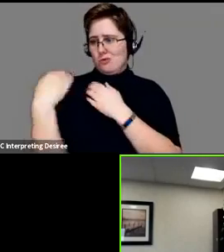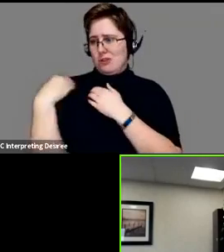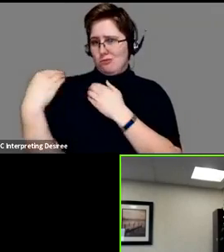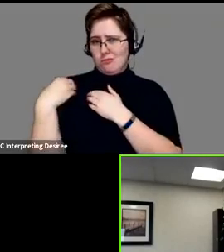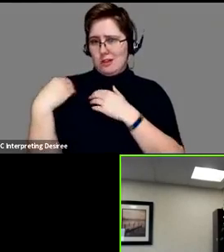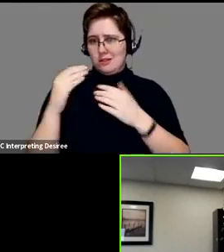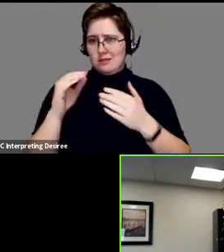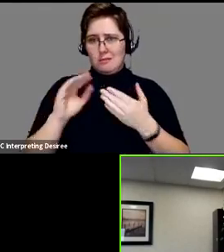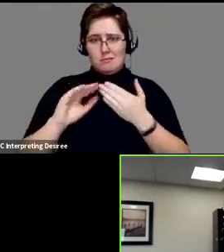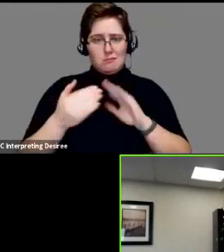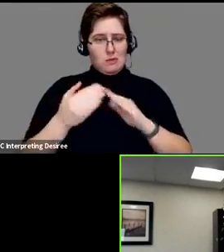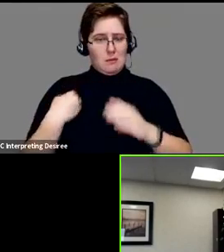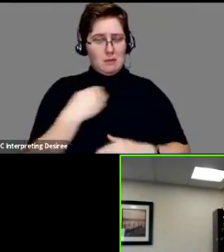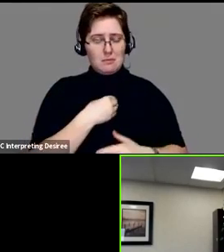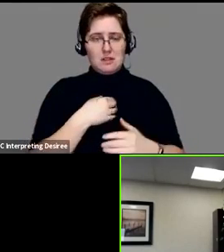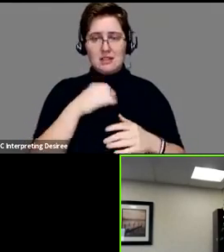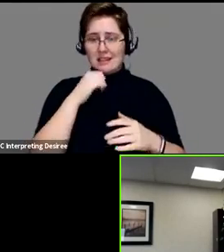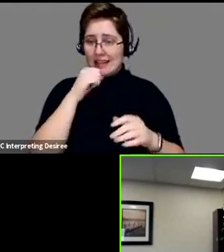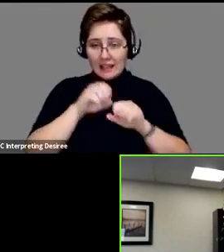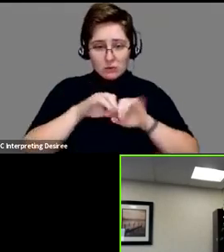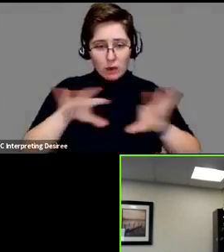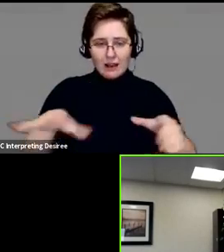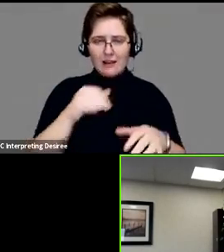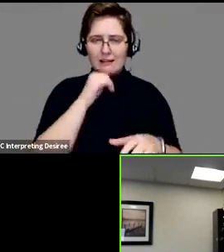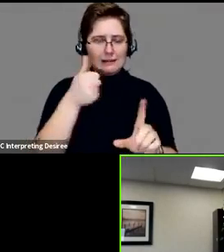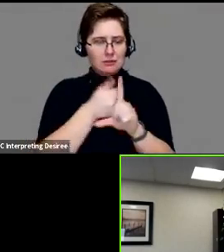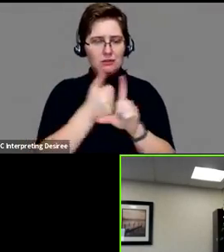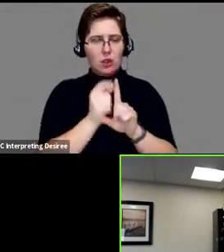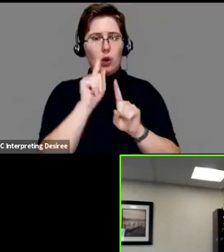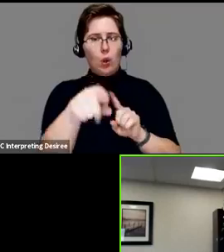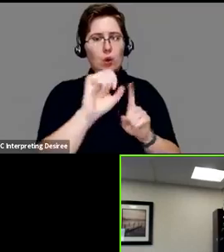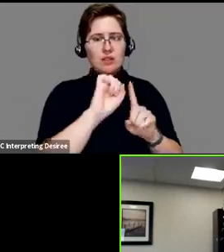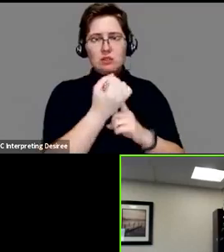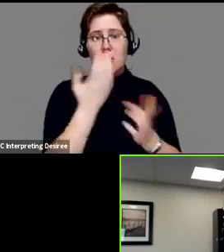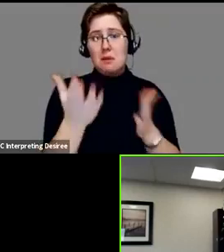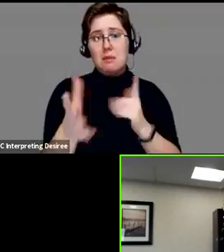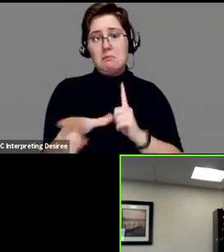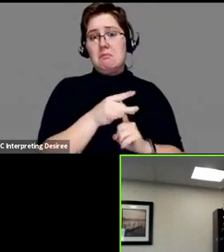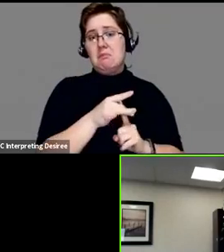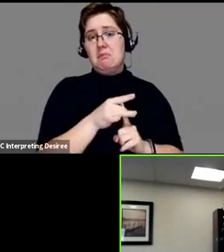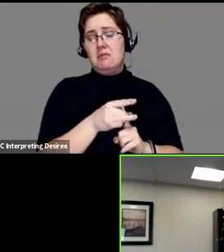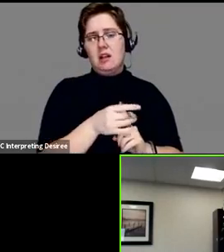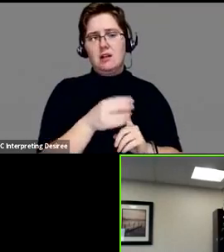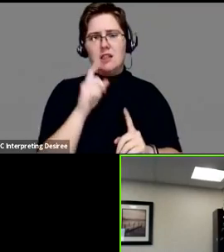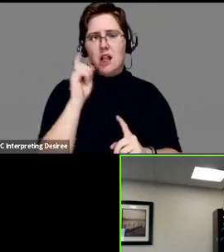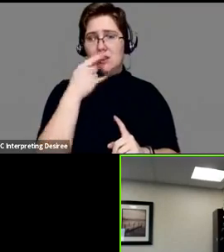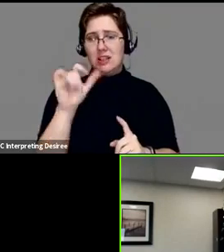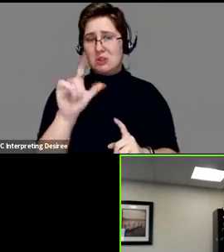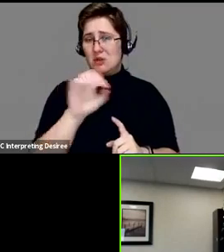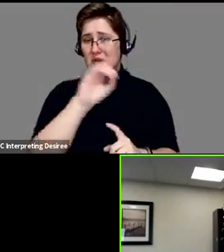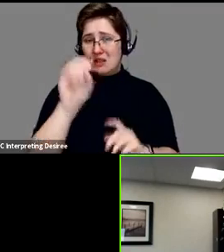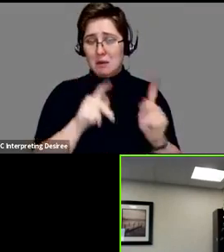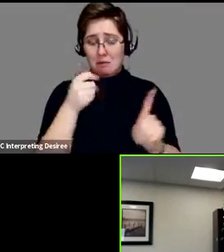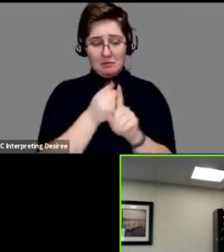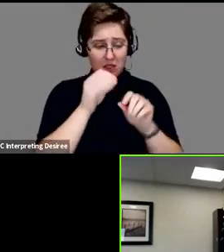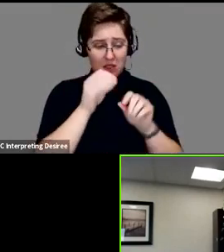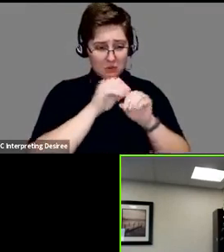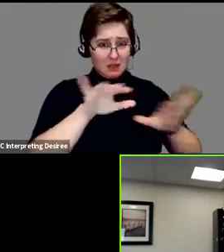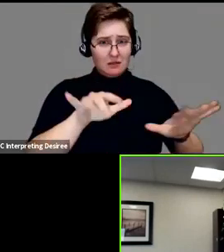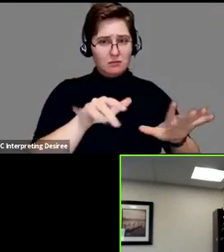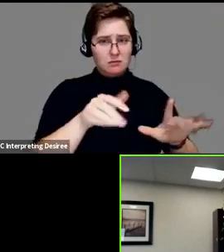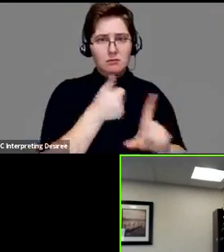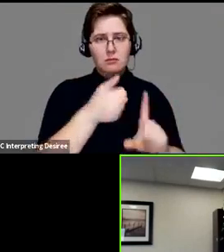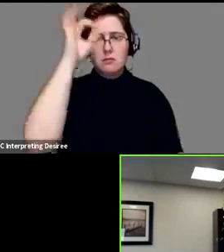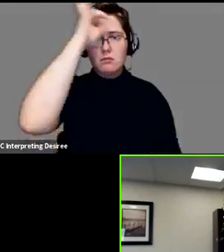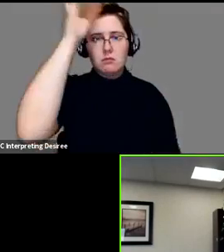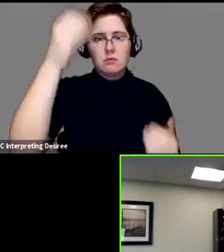spread it and not put ourselves in situations where we might receive it, because it appears that 20% of the people who are spreading it aren't even aware